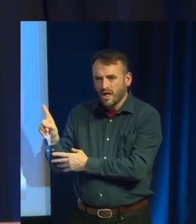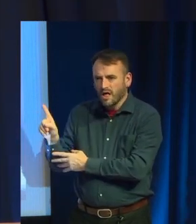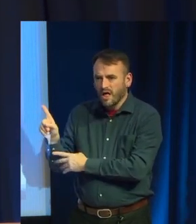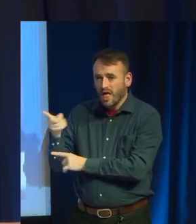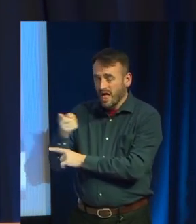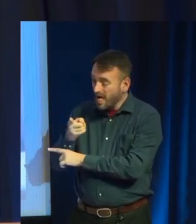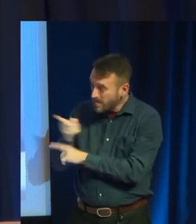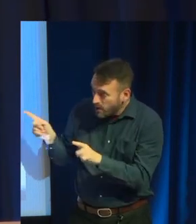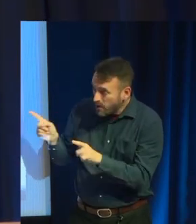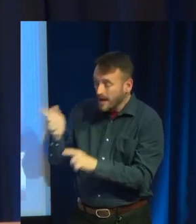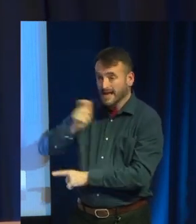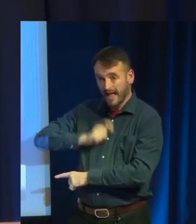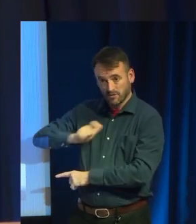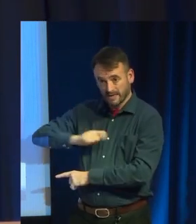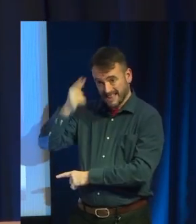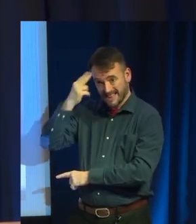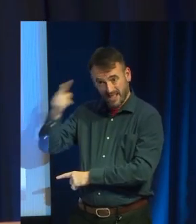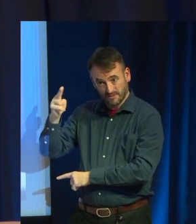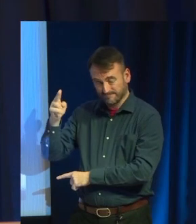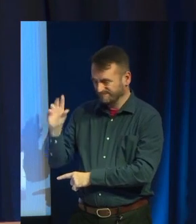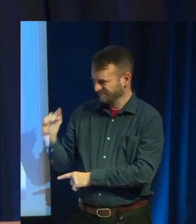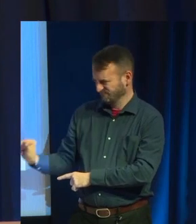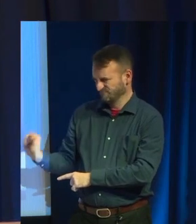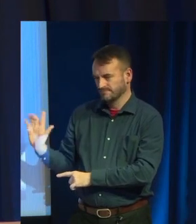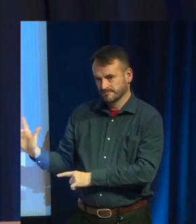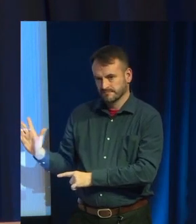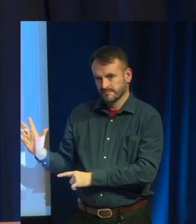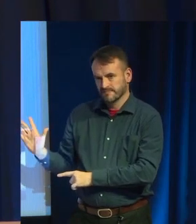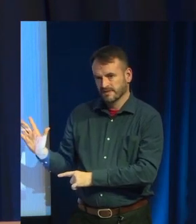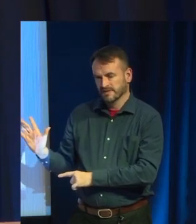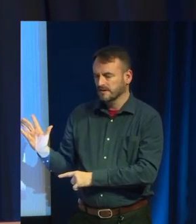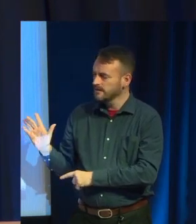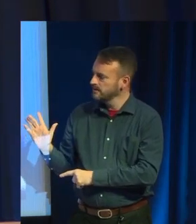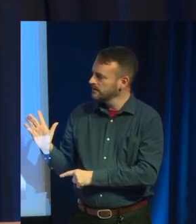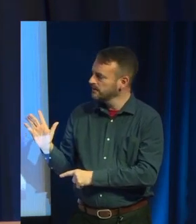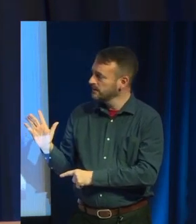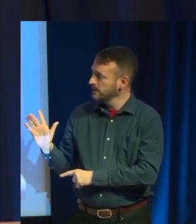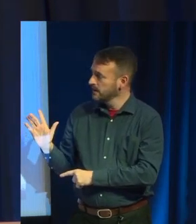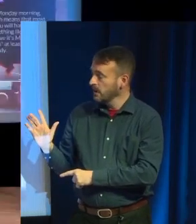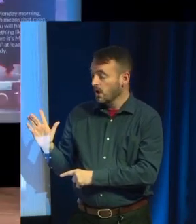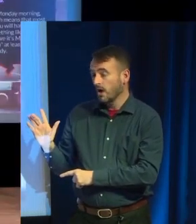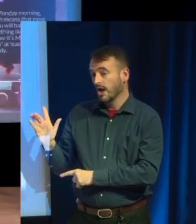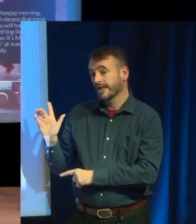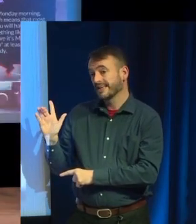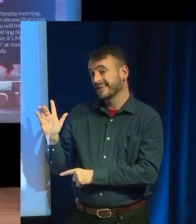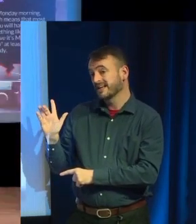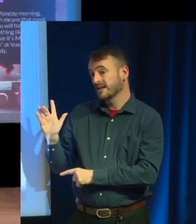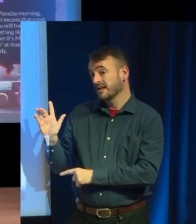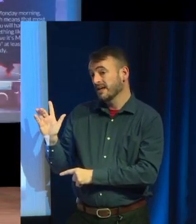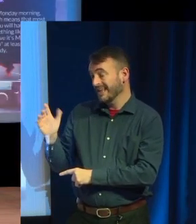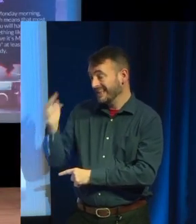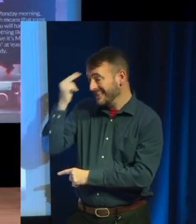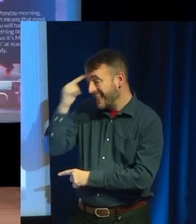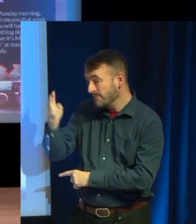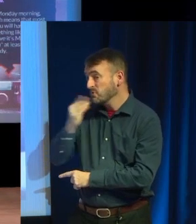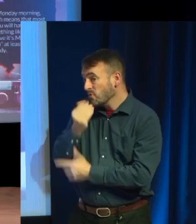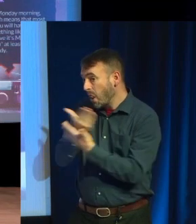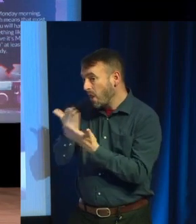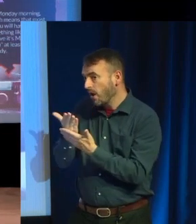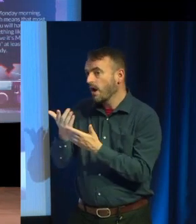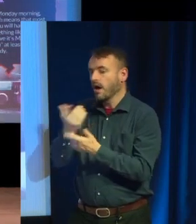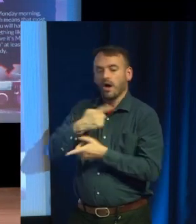minimize names, because a name makes a character be important, and also people will be triggered by